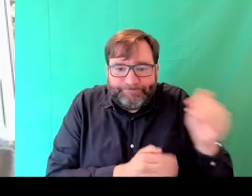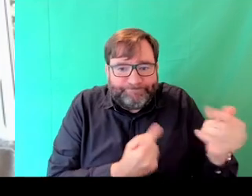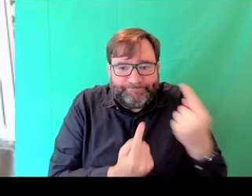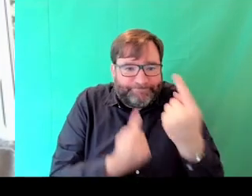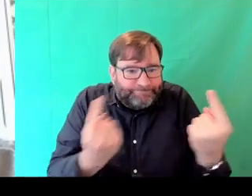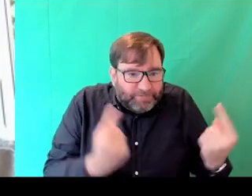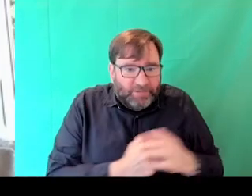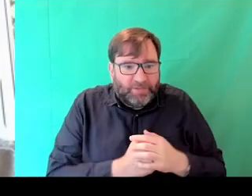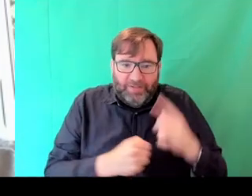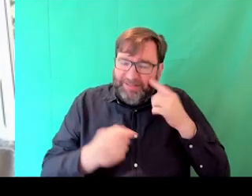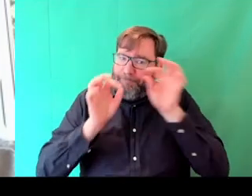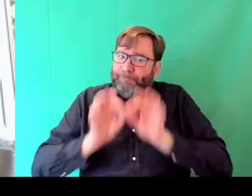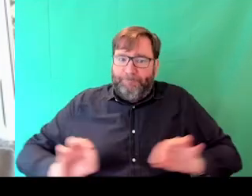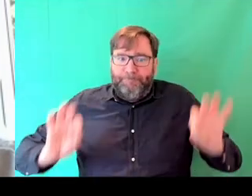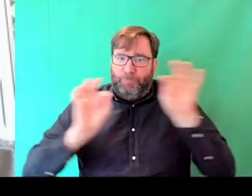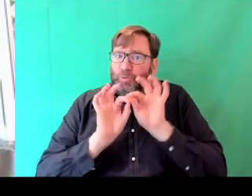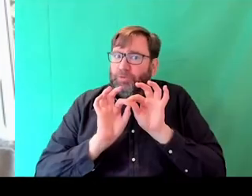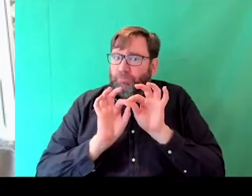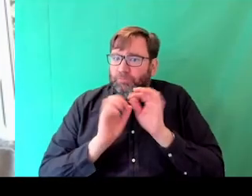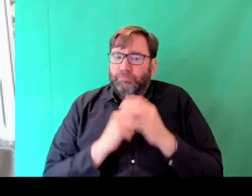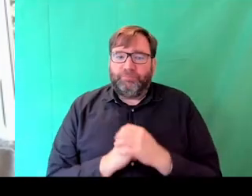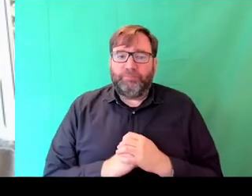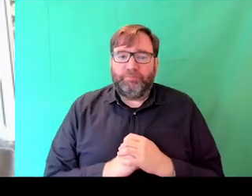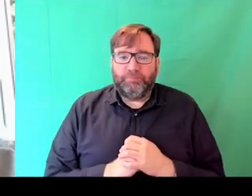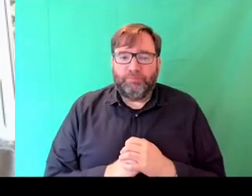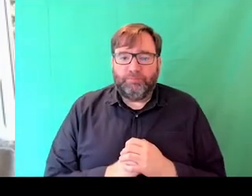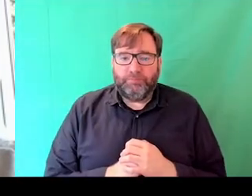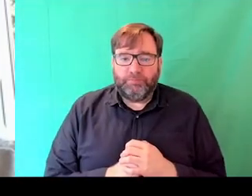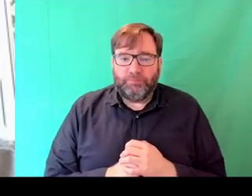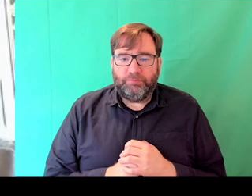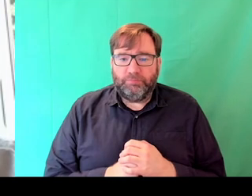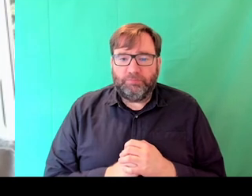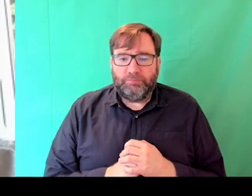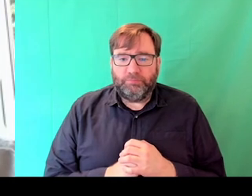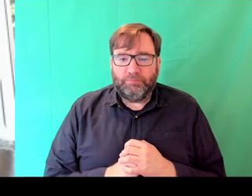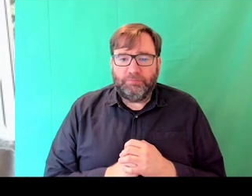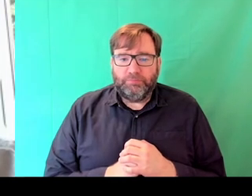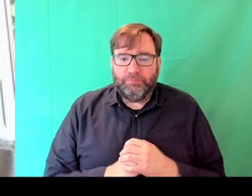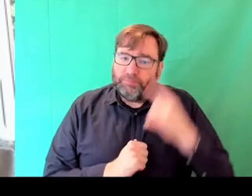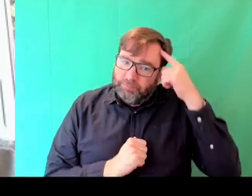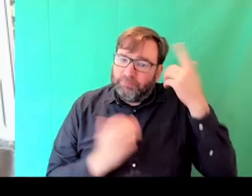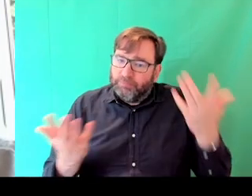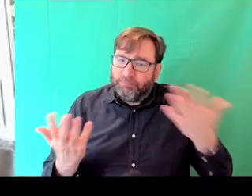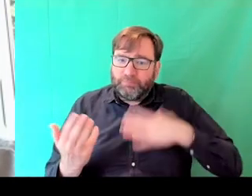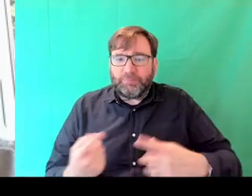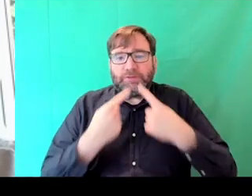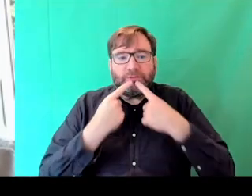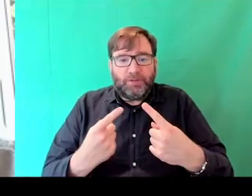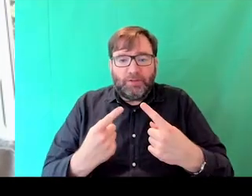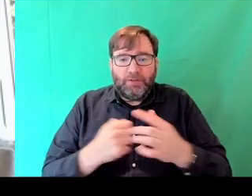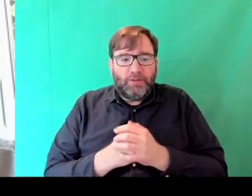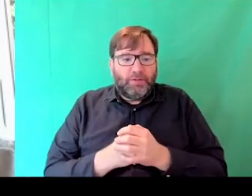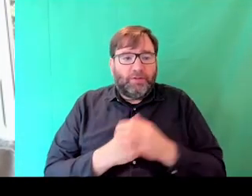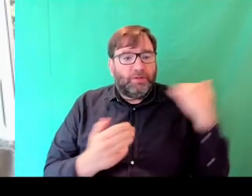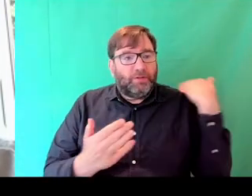that we've certainly had very much a people first culture. And it's been made very clear to